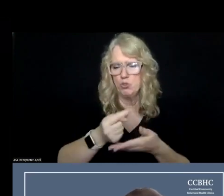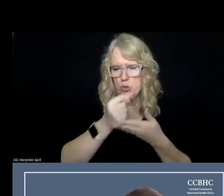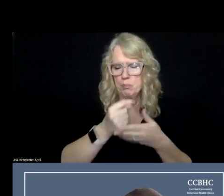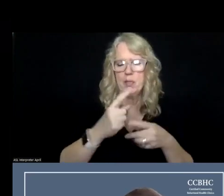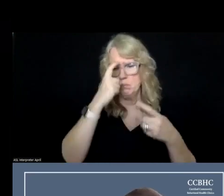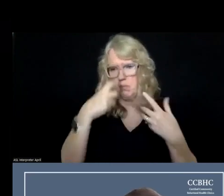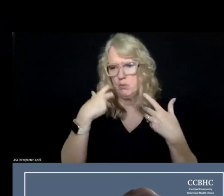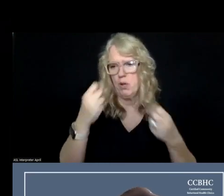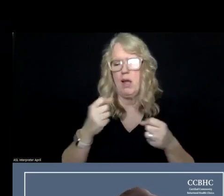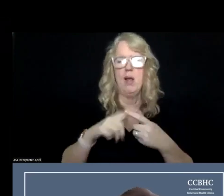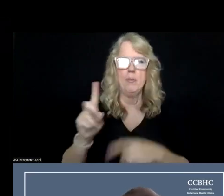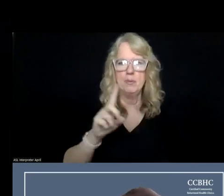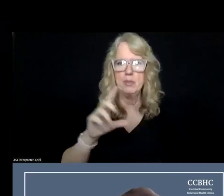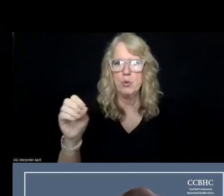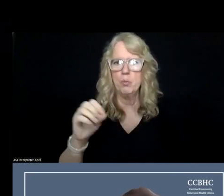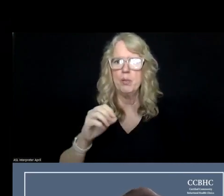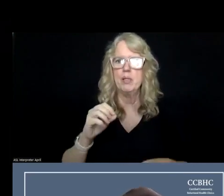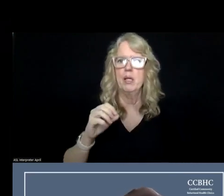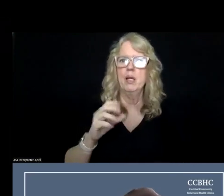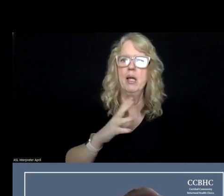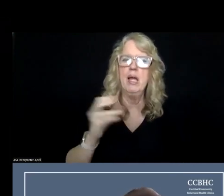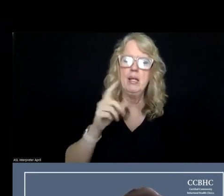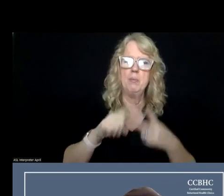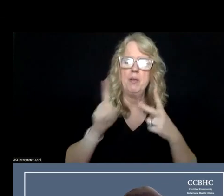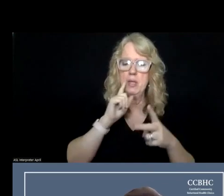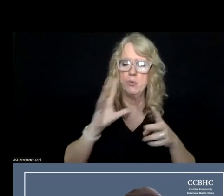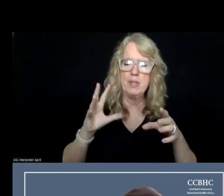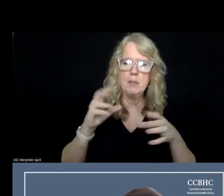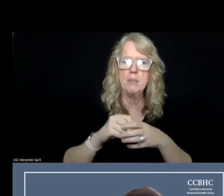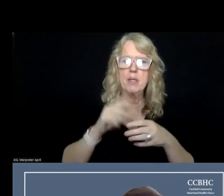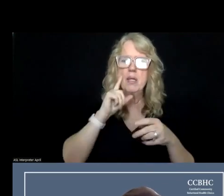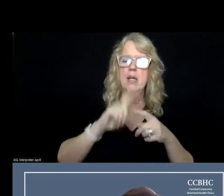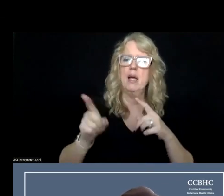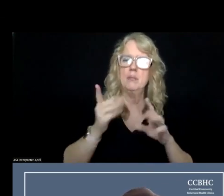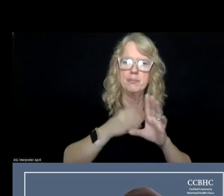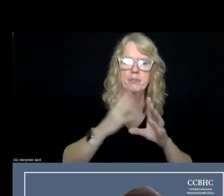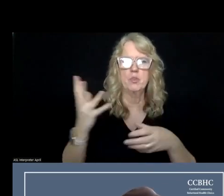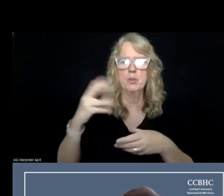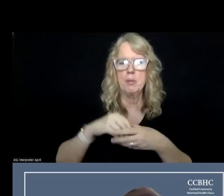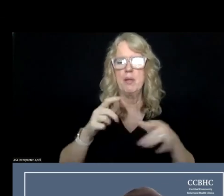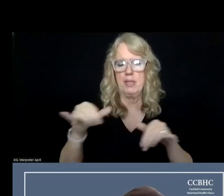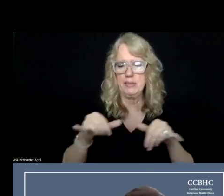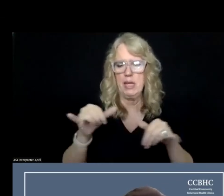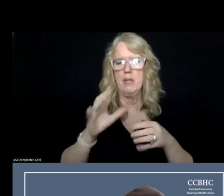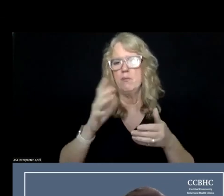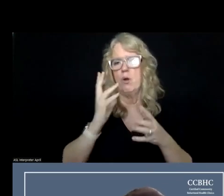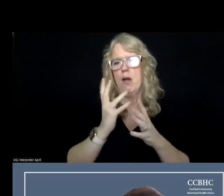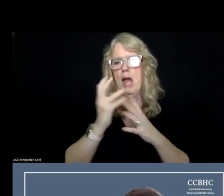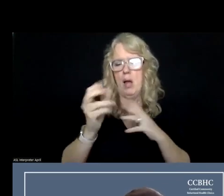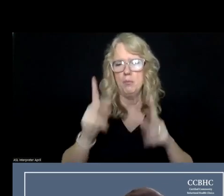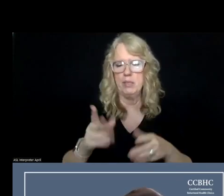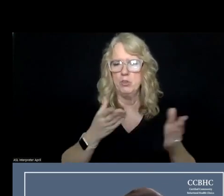health and substance use disorder services. Again, this is across the lifespan, including psychopharmacology, including kind of the standard outpatient services you'd